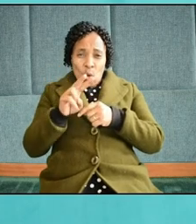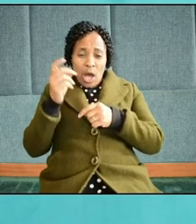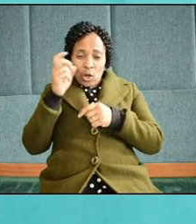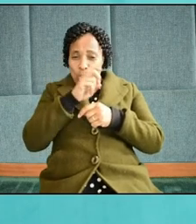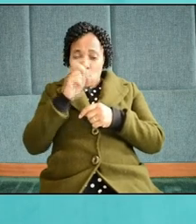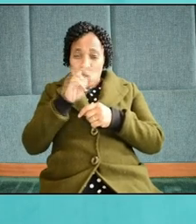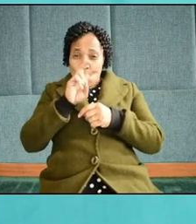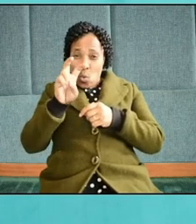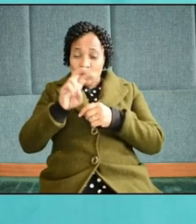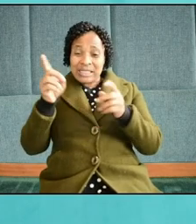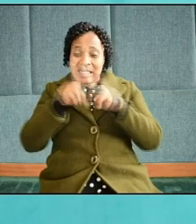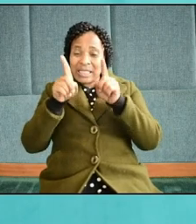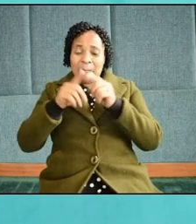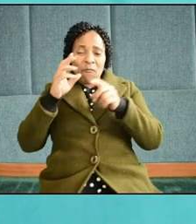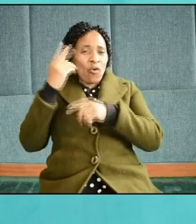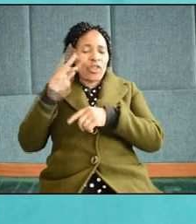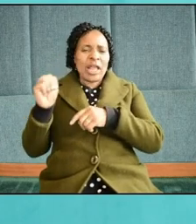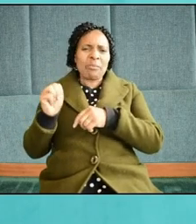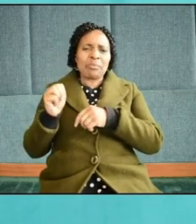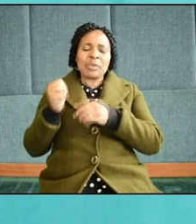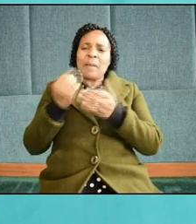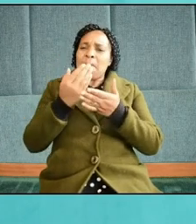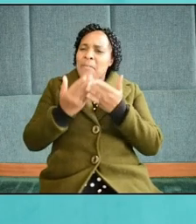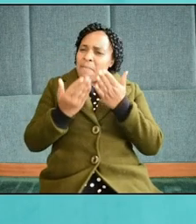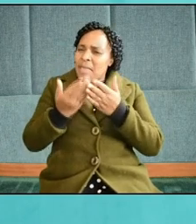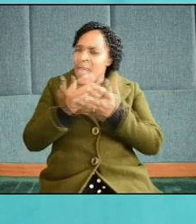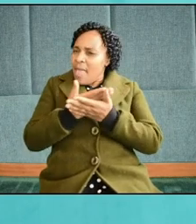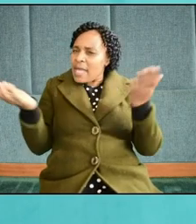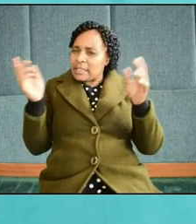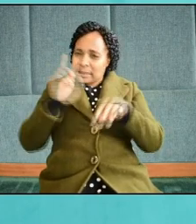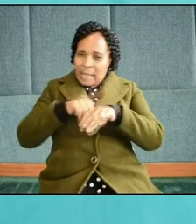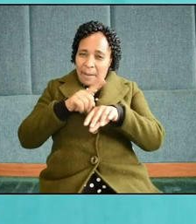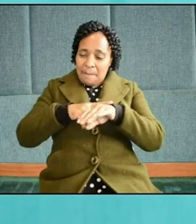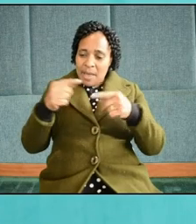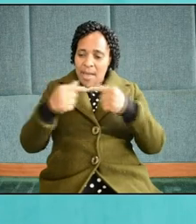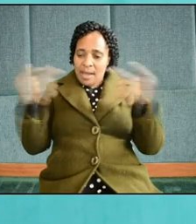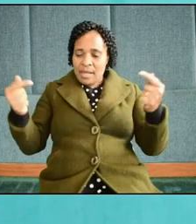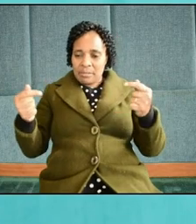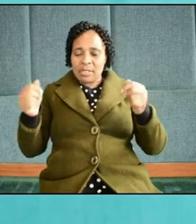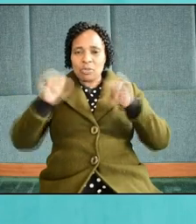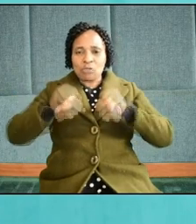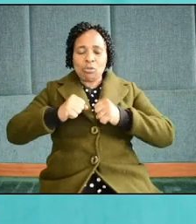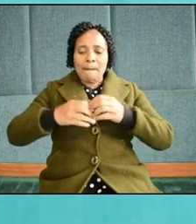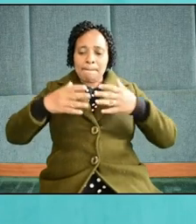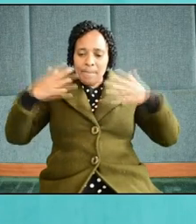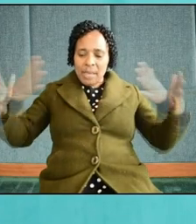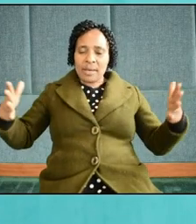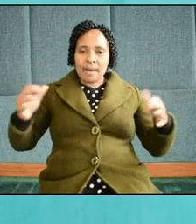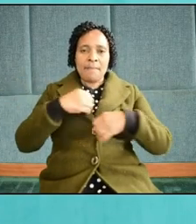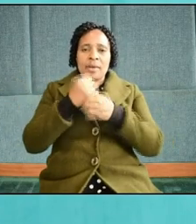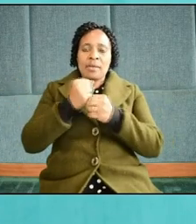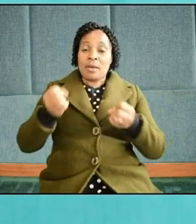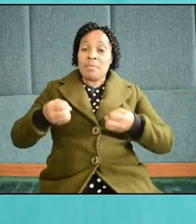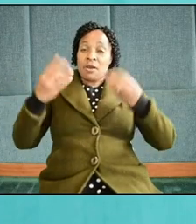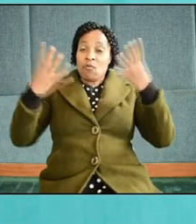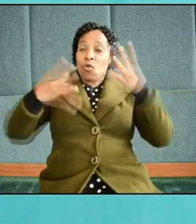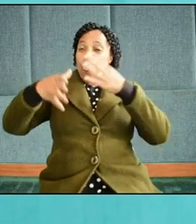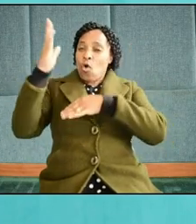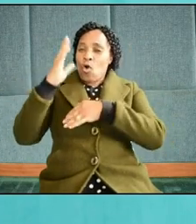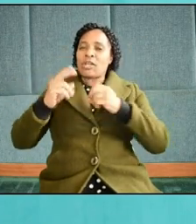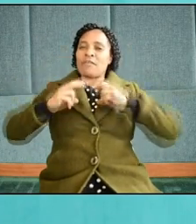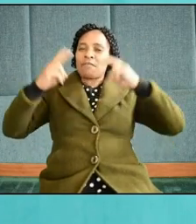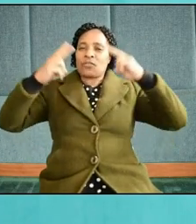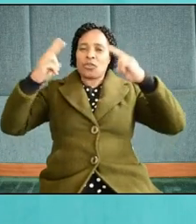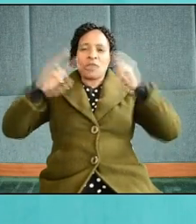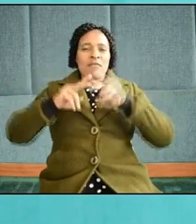Why might the 10 spies have said this? In any case, the enemy was unmistakably large, making the miracle of God's victory